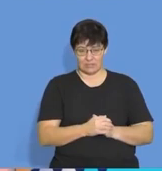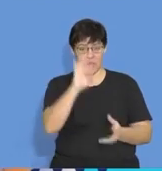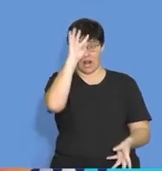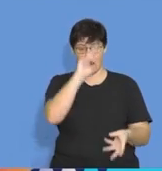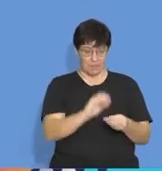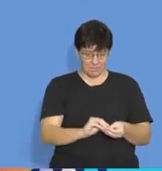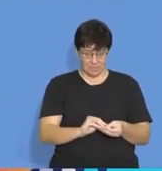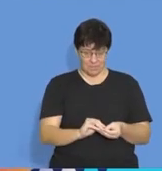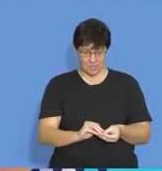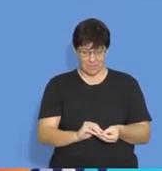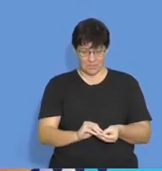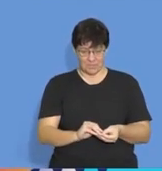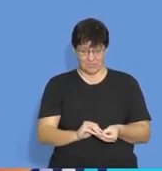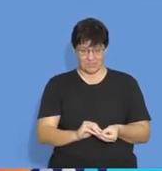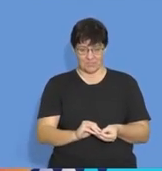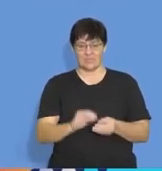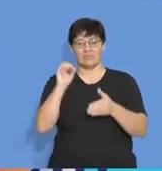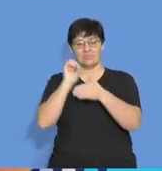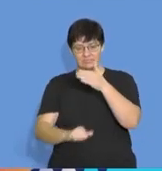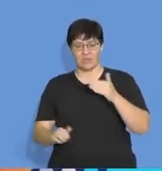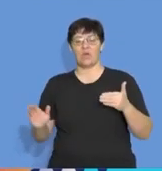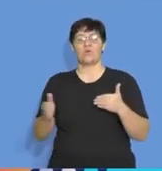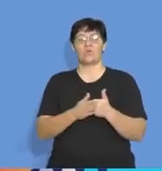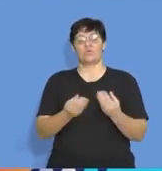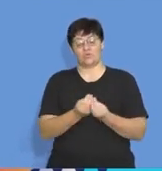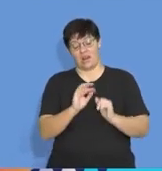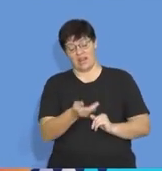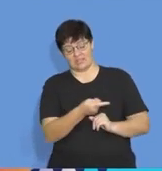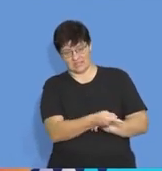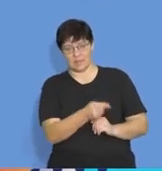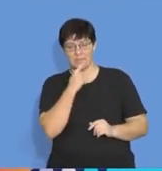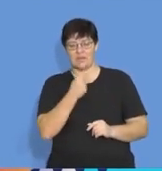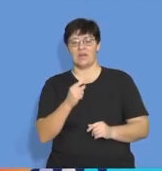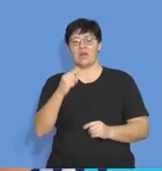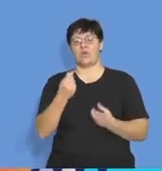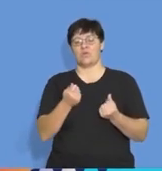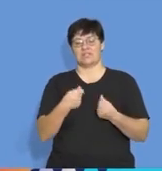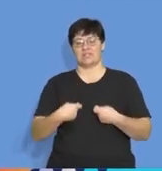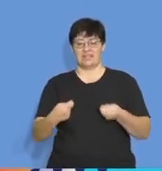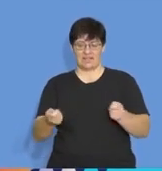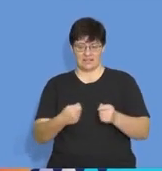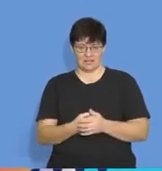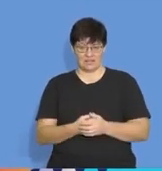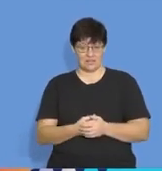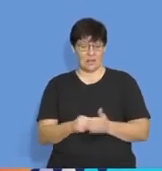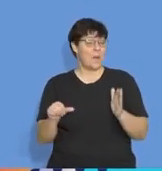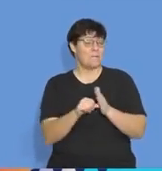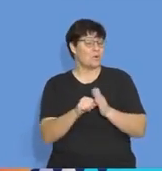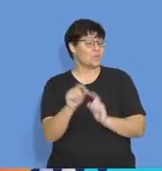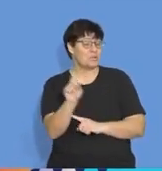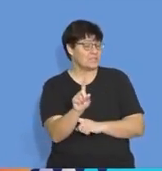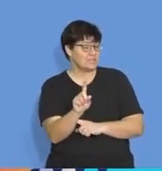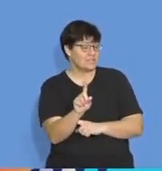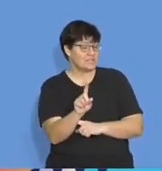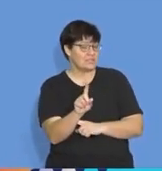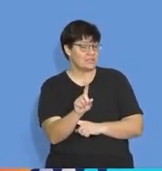together, less your closing stock will give you cost of sales. What's the lookout here? The lookout